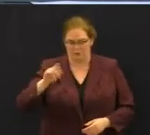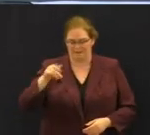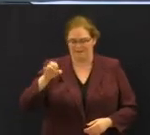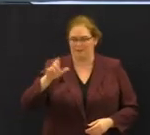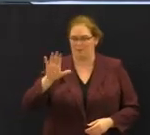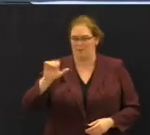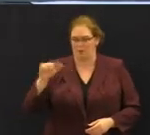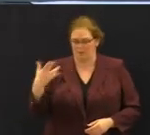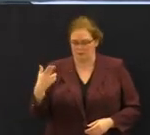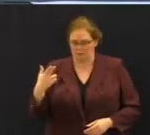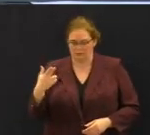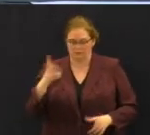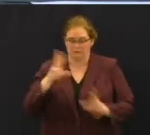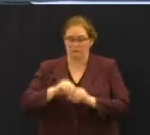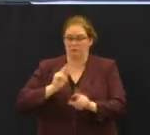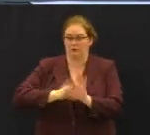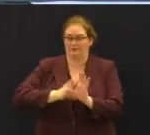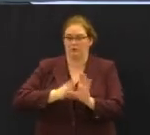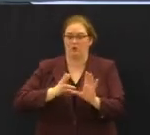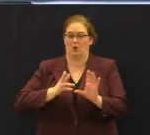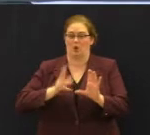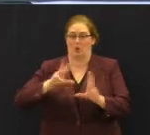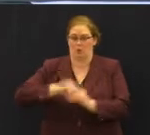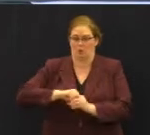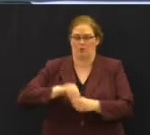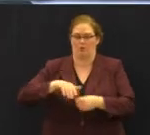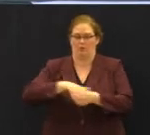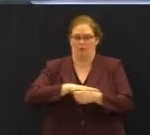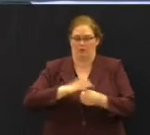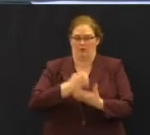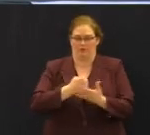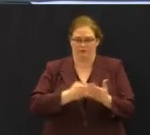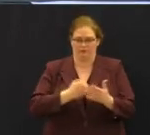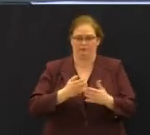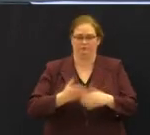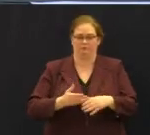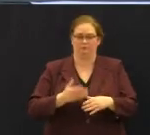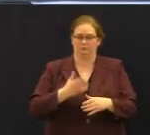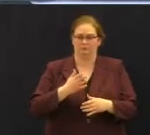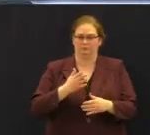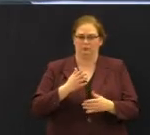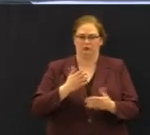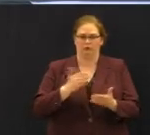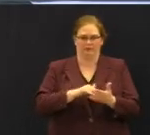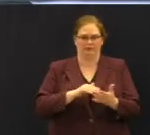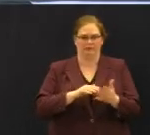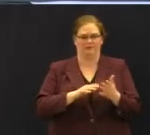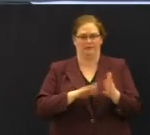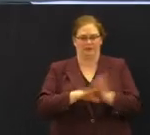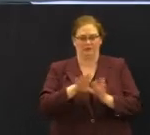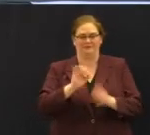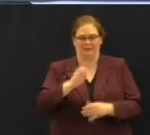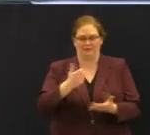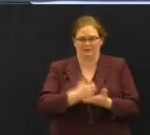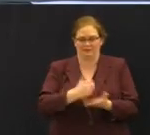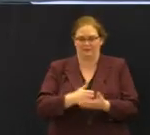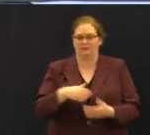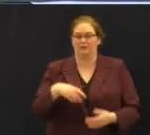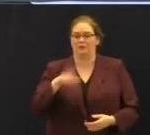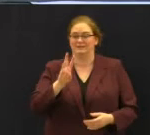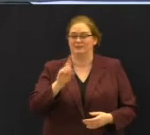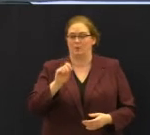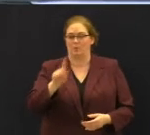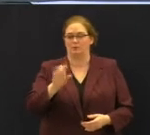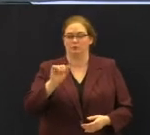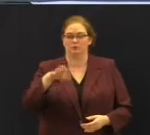a participation in local economic revitalization tax assistance, ALERTA, program for 601 Spruce